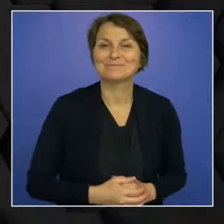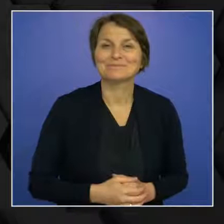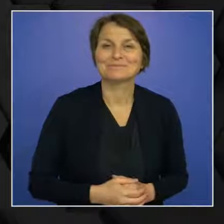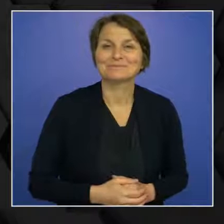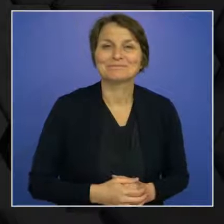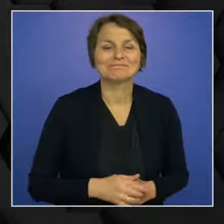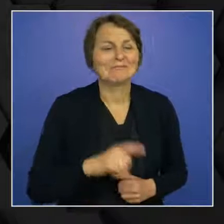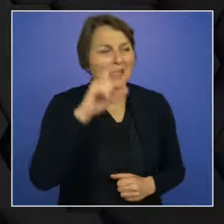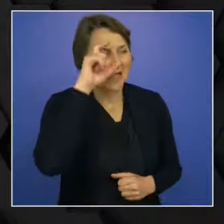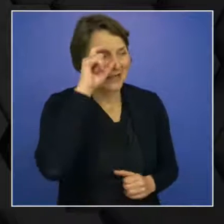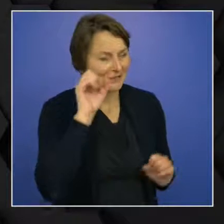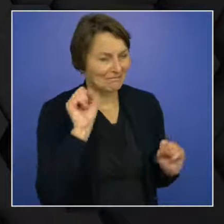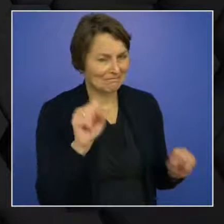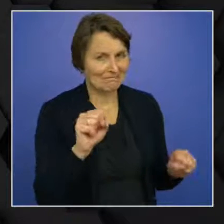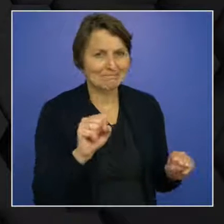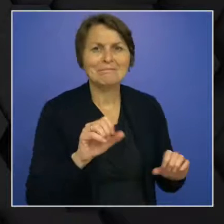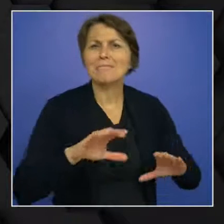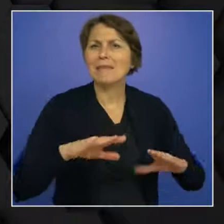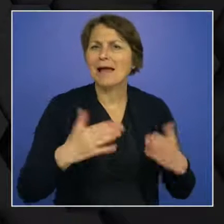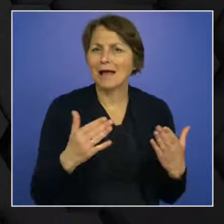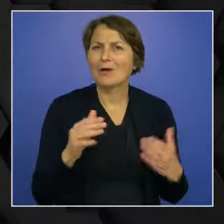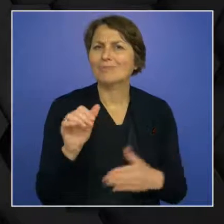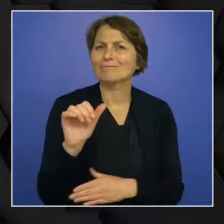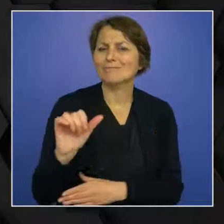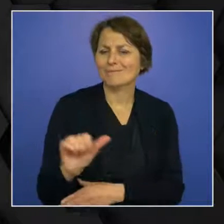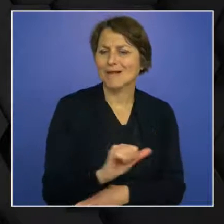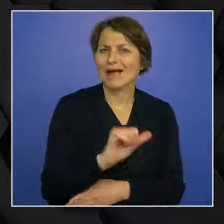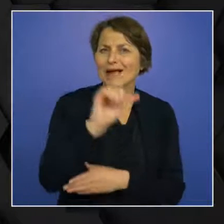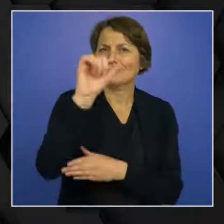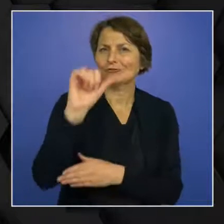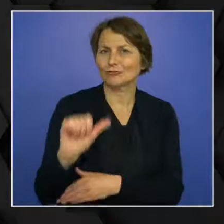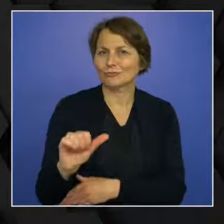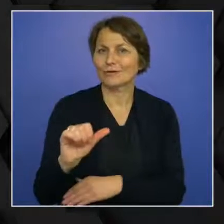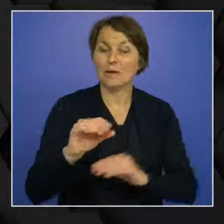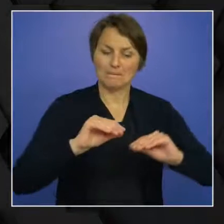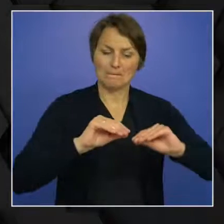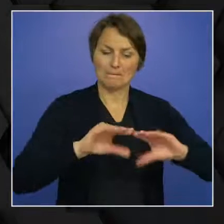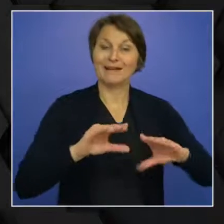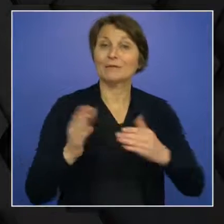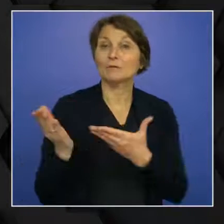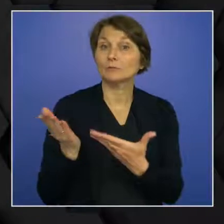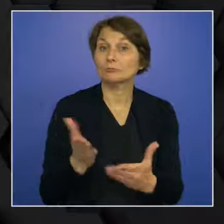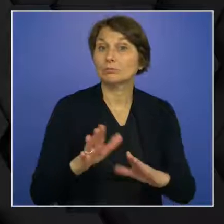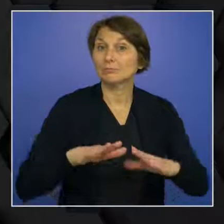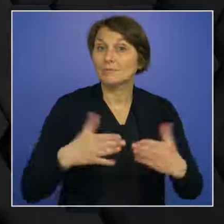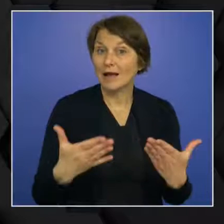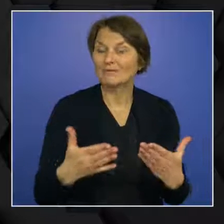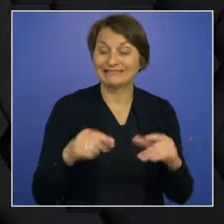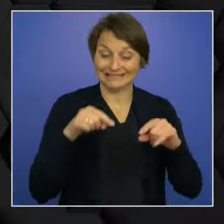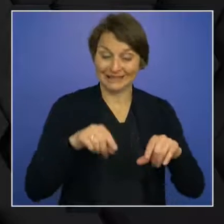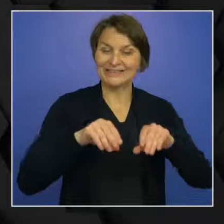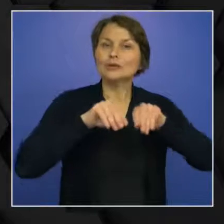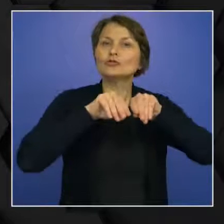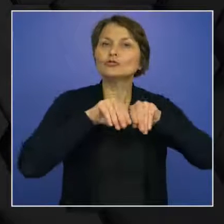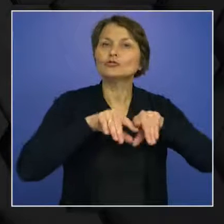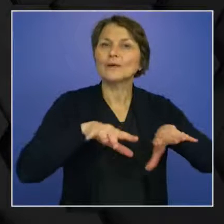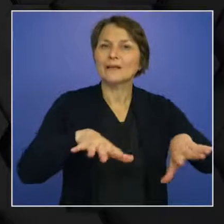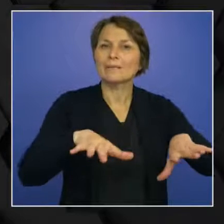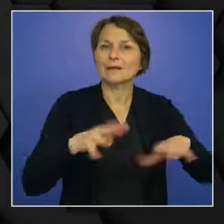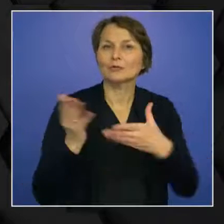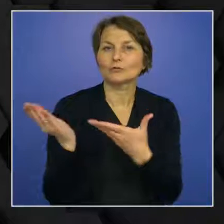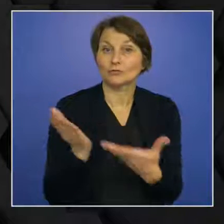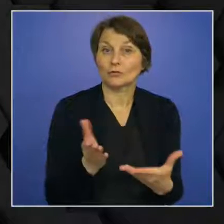we can use Azure Media Services. So Azure Media Services is a streaming service we have in Azure, and it has